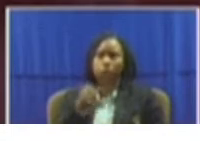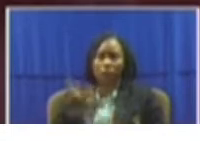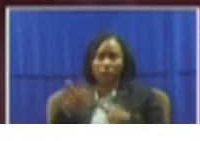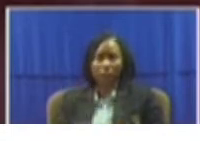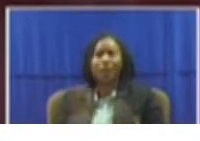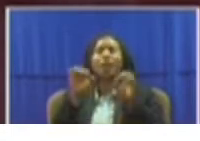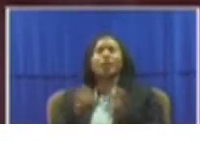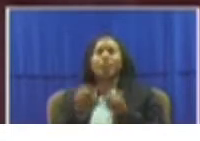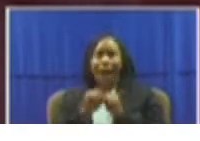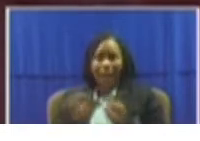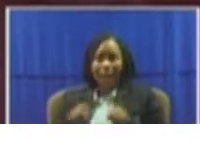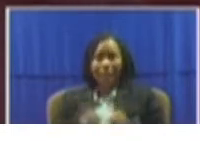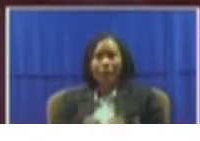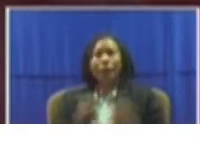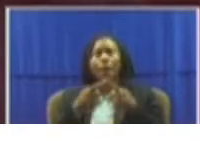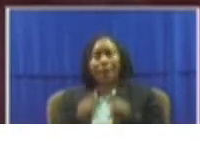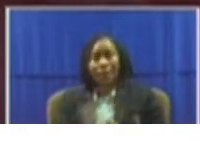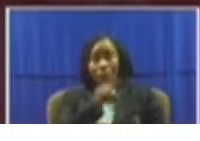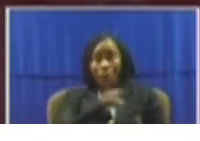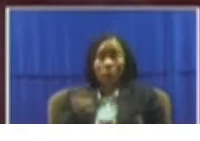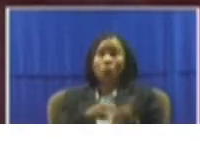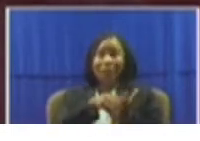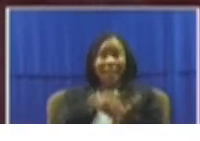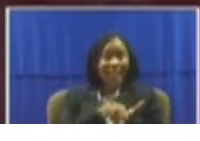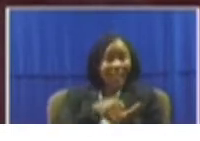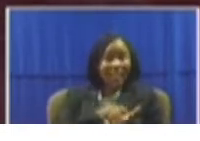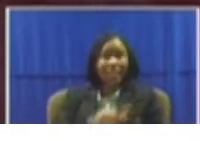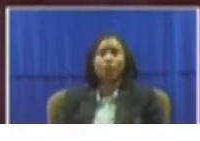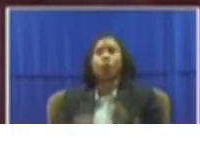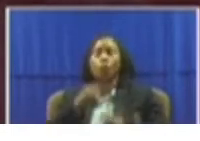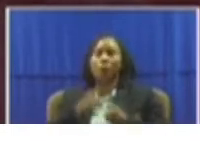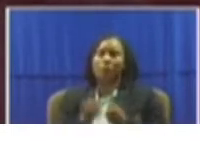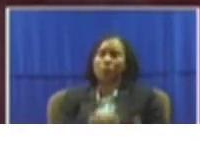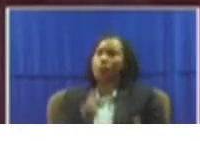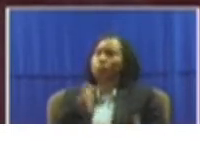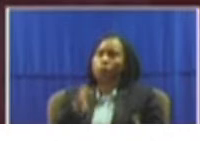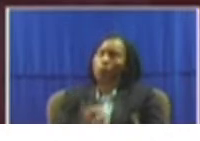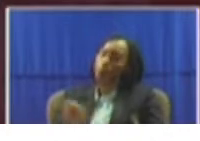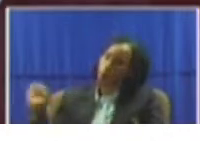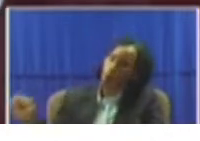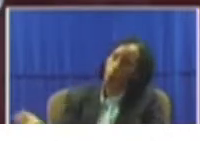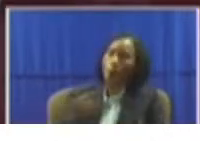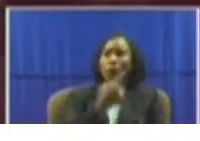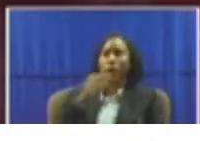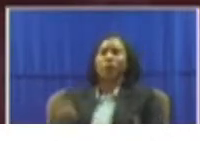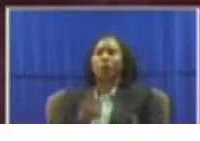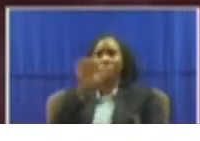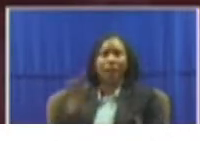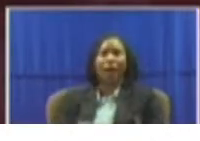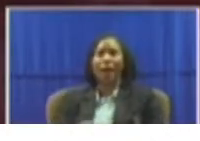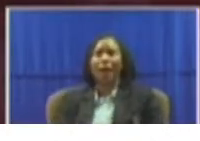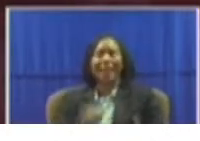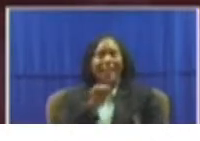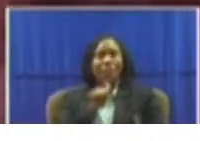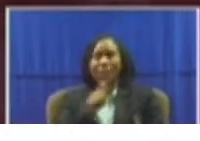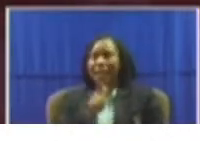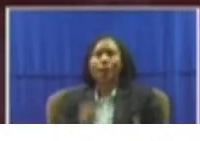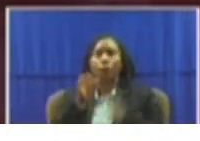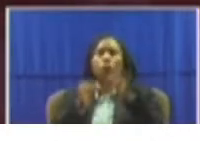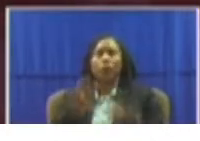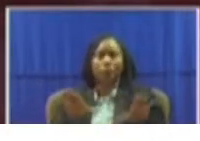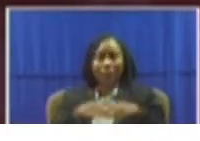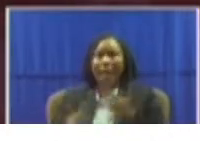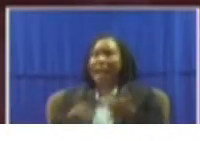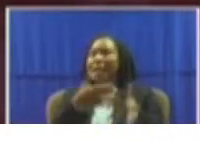But those weaknesses and problems exist all over South Africa. Whichever political party, wherever you